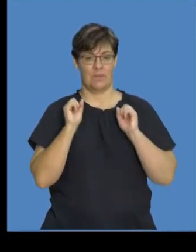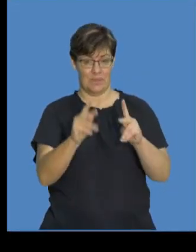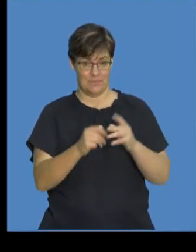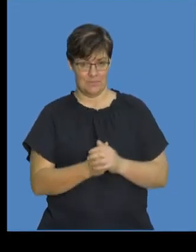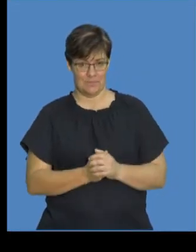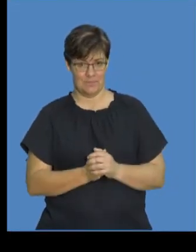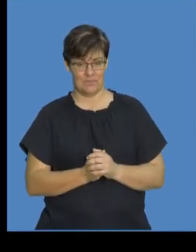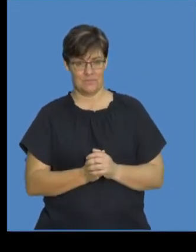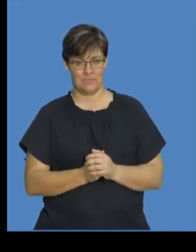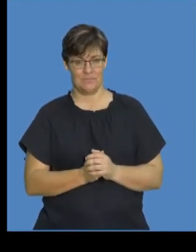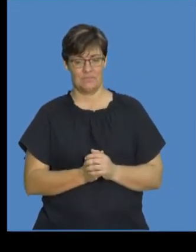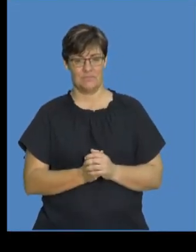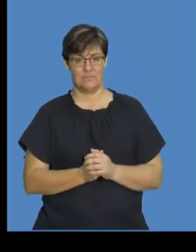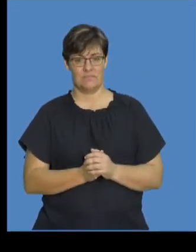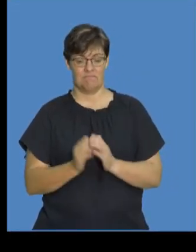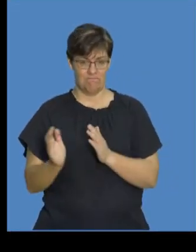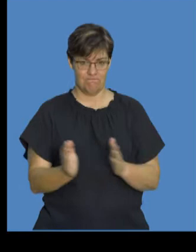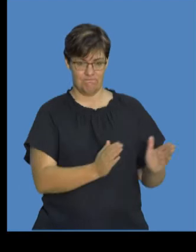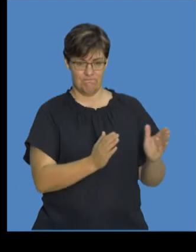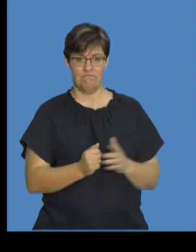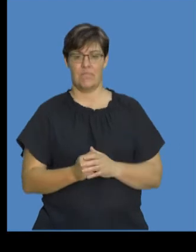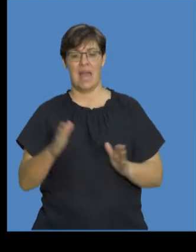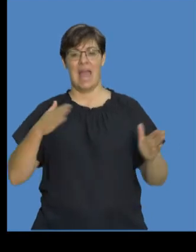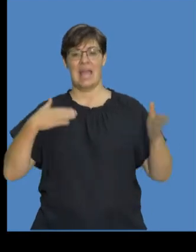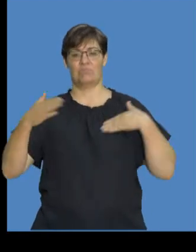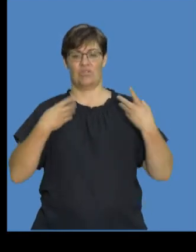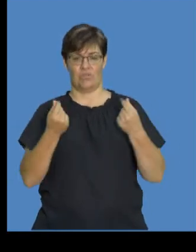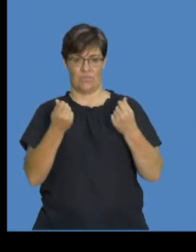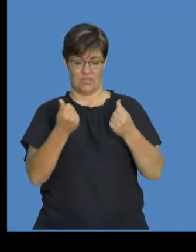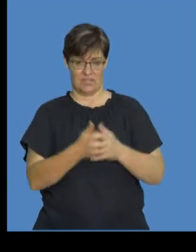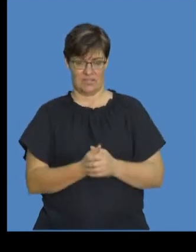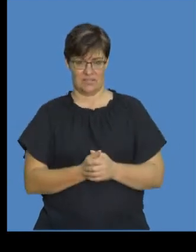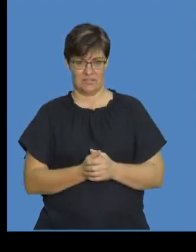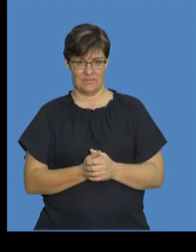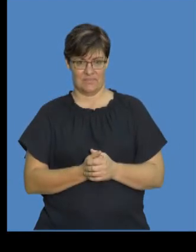Right. Now we come to the administration cost.